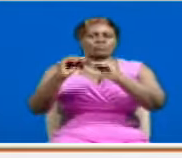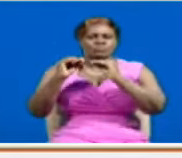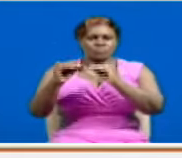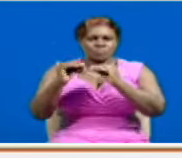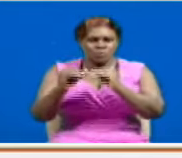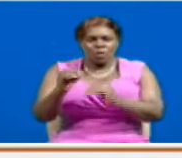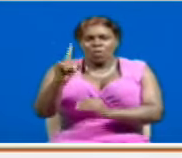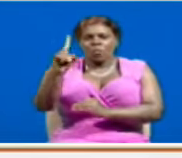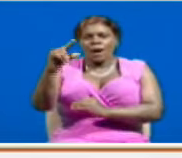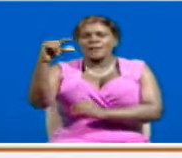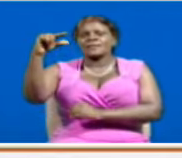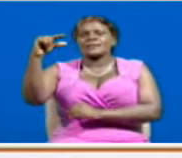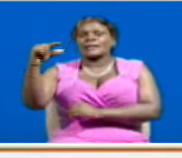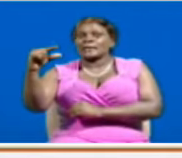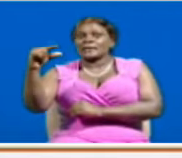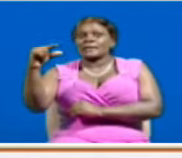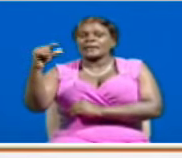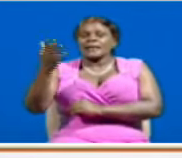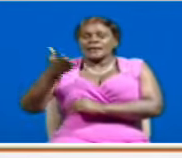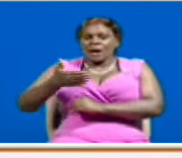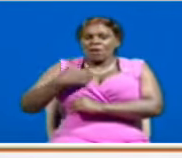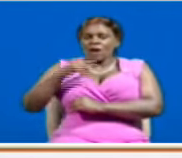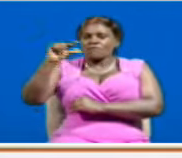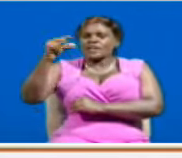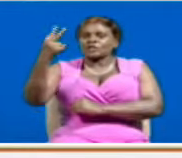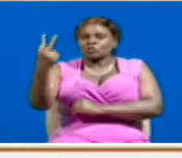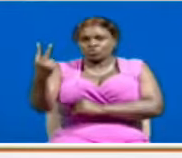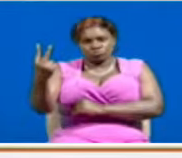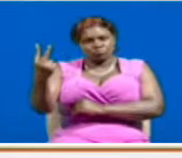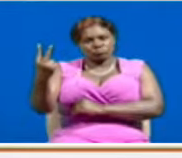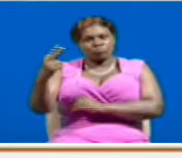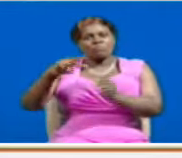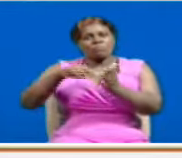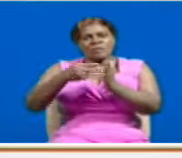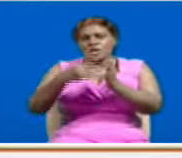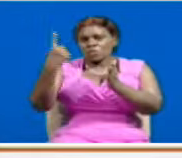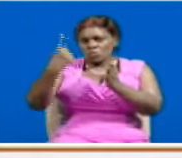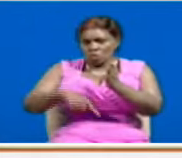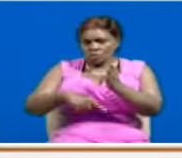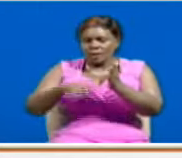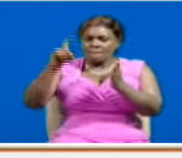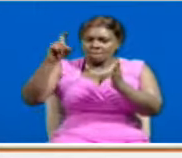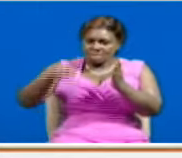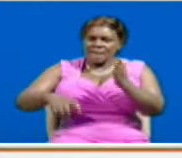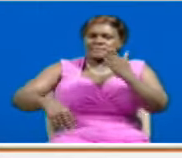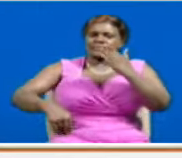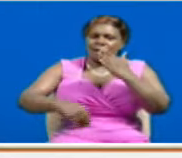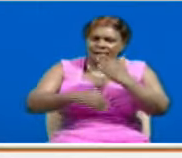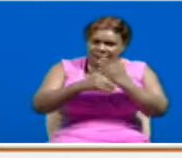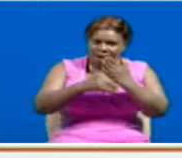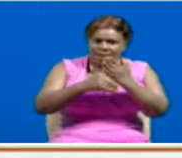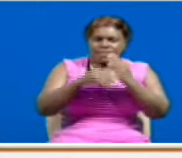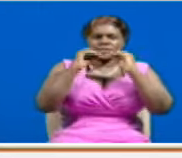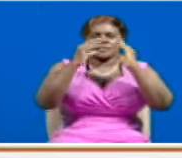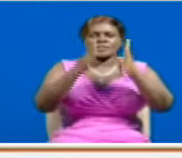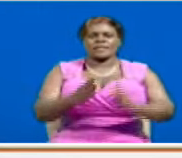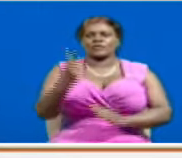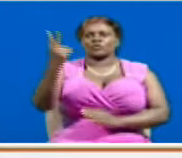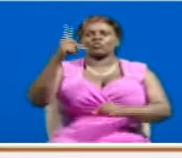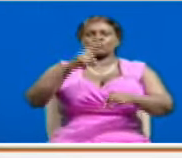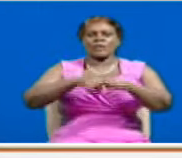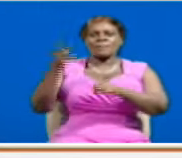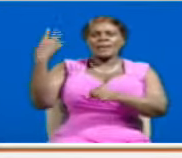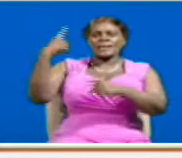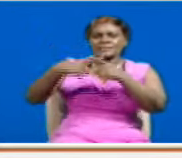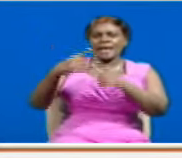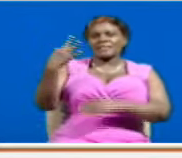teaching 1 grade, and we have 2 grades this year, the only logical mathematics is that we double the teachers, because